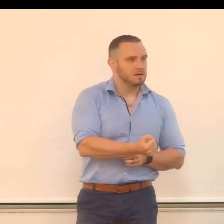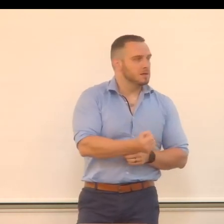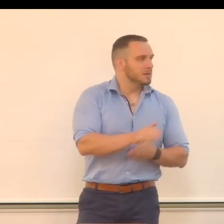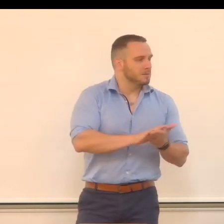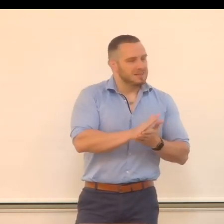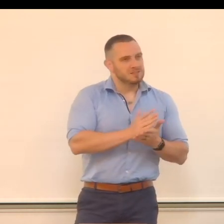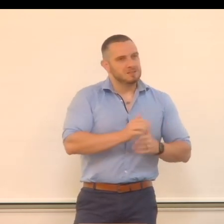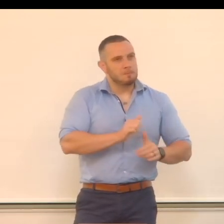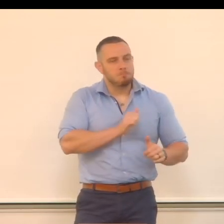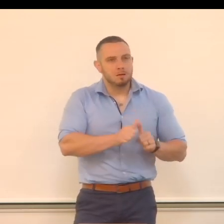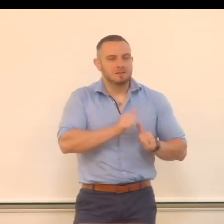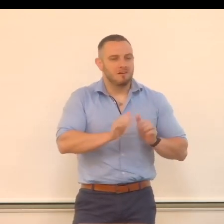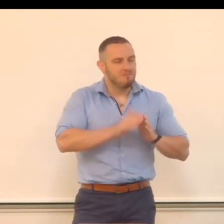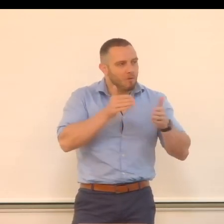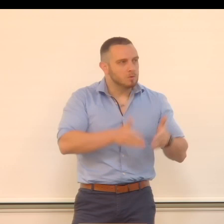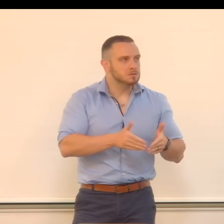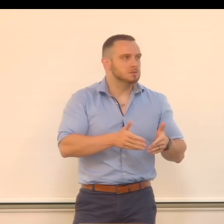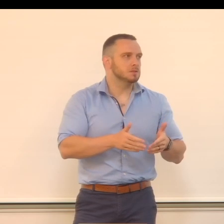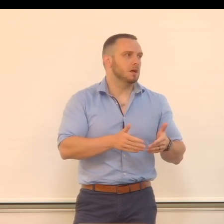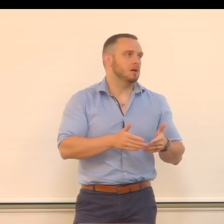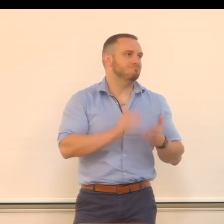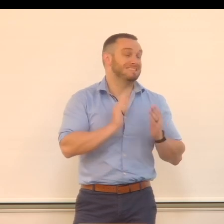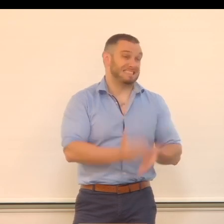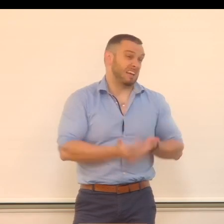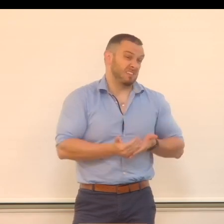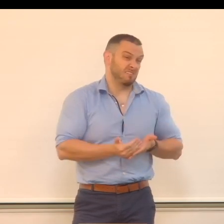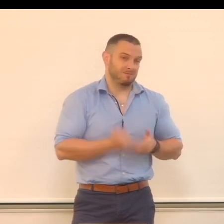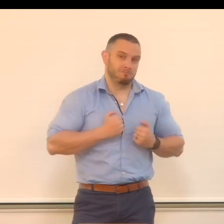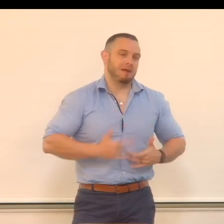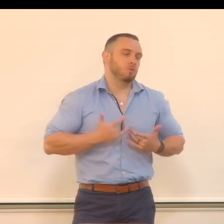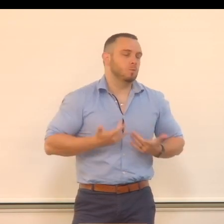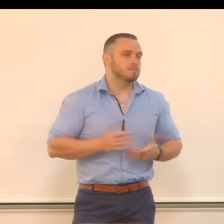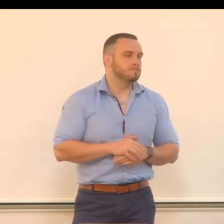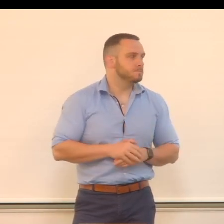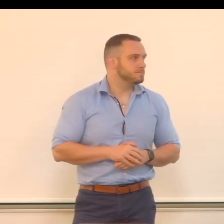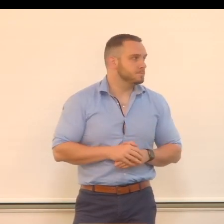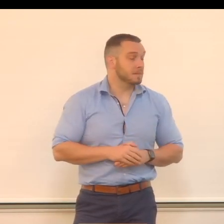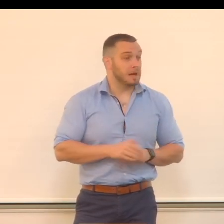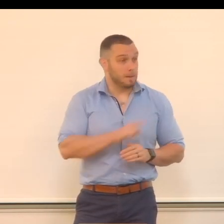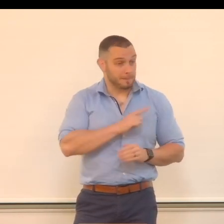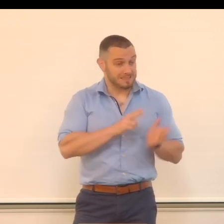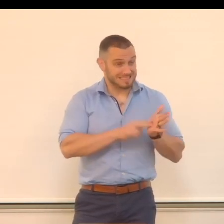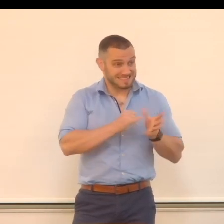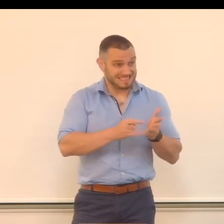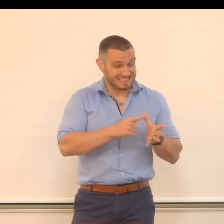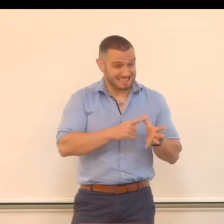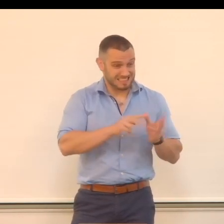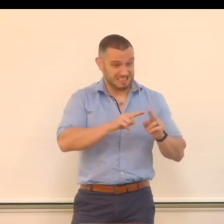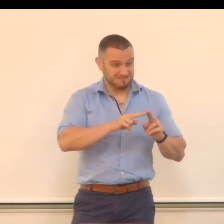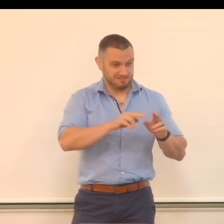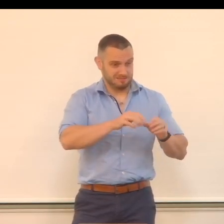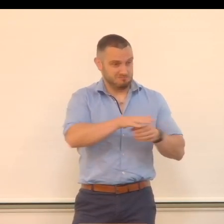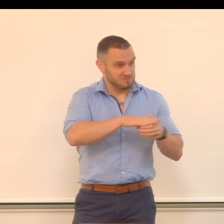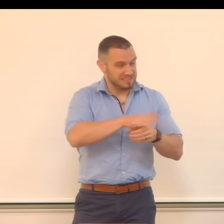much greater focus on safety in my mind. So, and because of this NASA facility, they have to be safe. They're